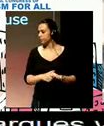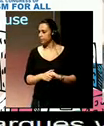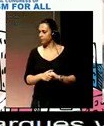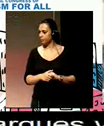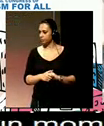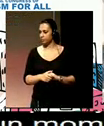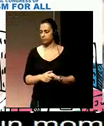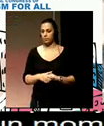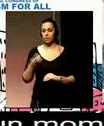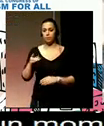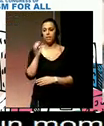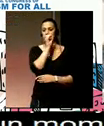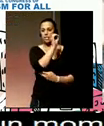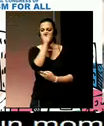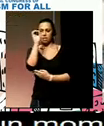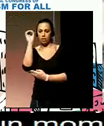already mentioned.